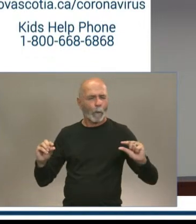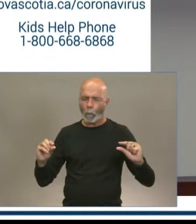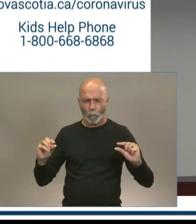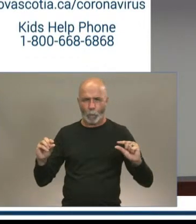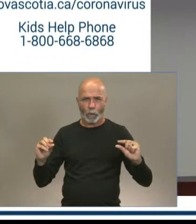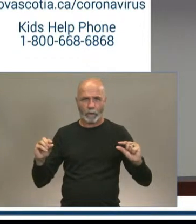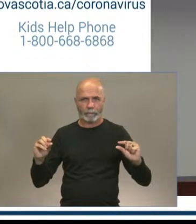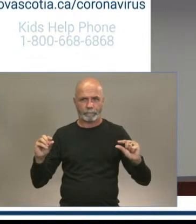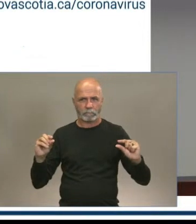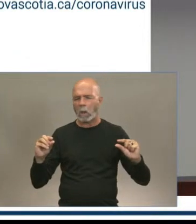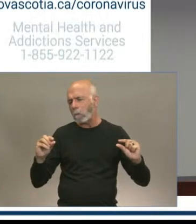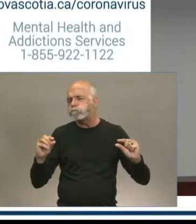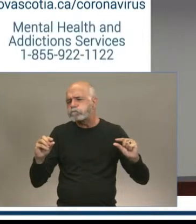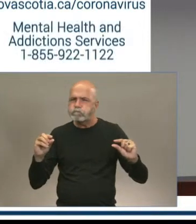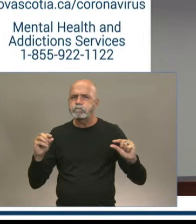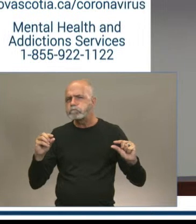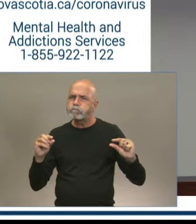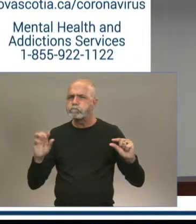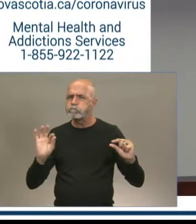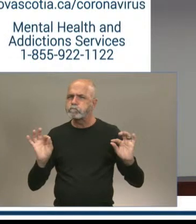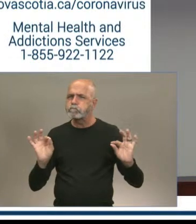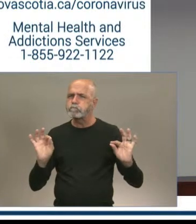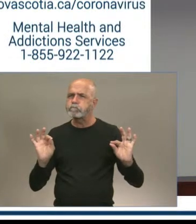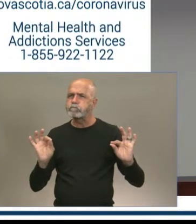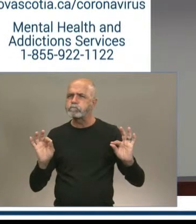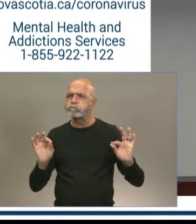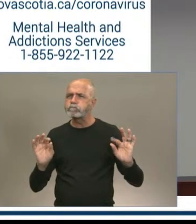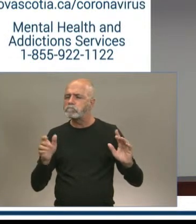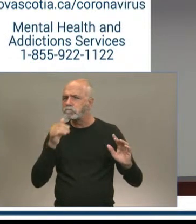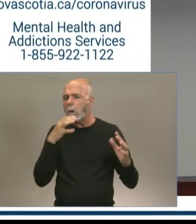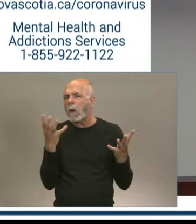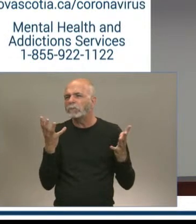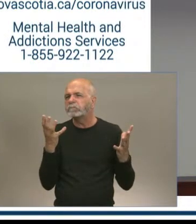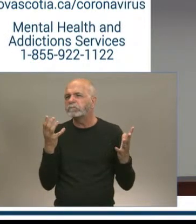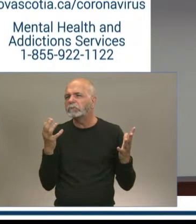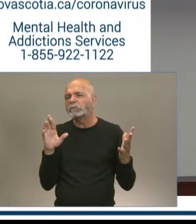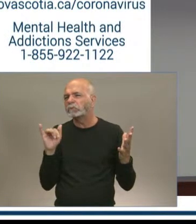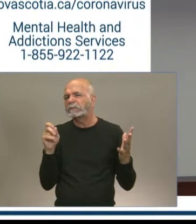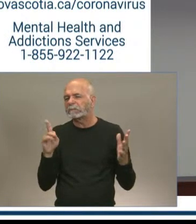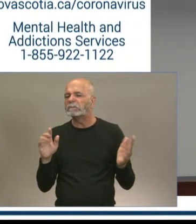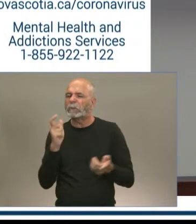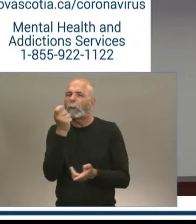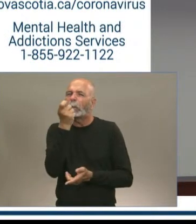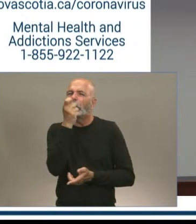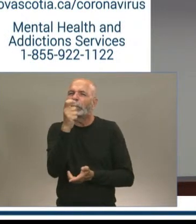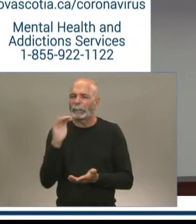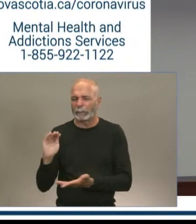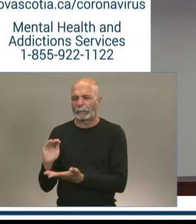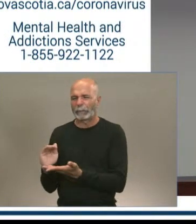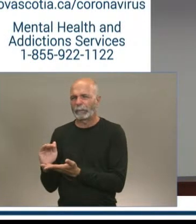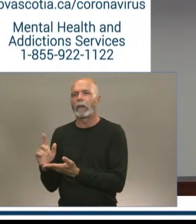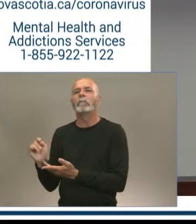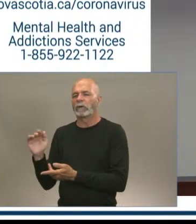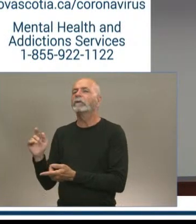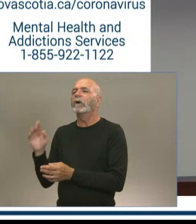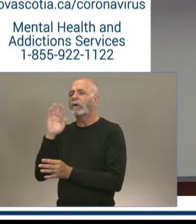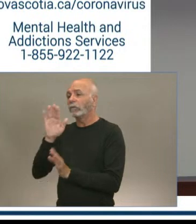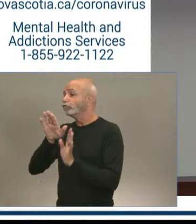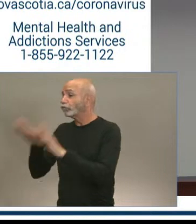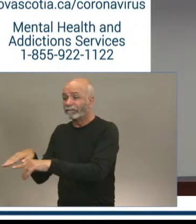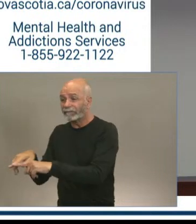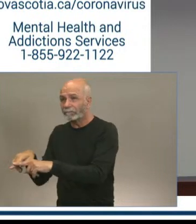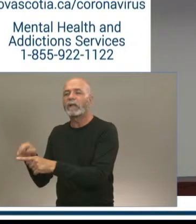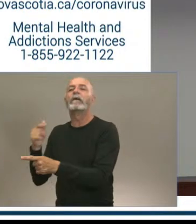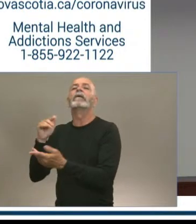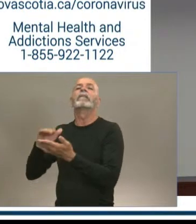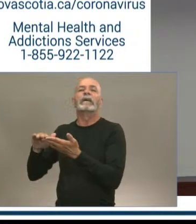on any substantive risk by treating them fairly. That is, it doesn't make a lot of sense if somebody